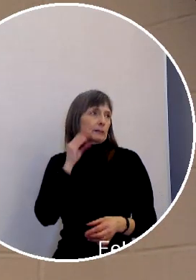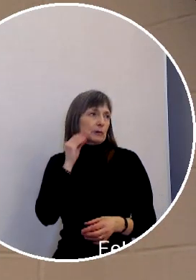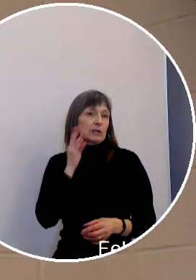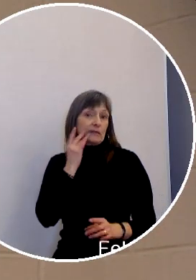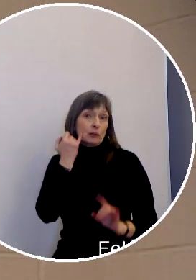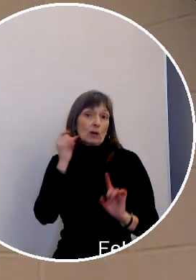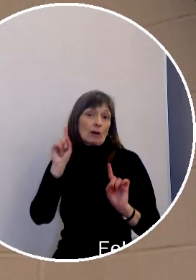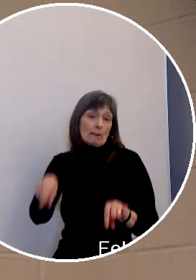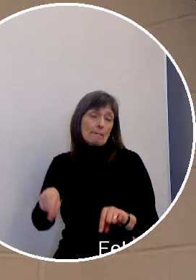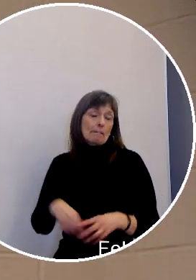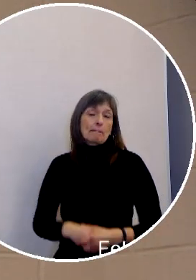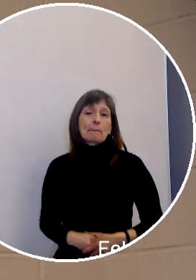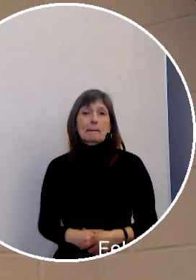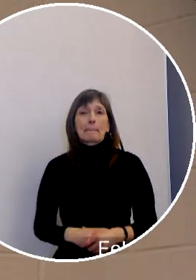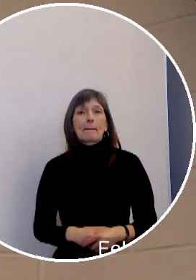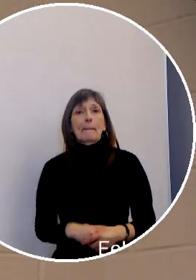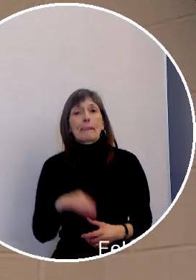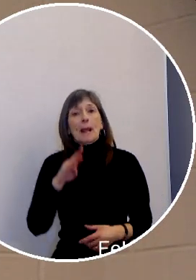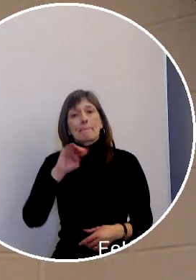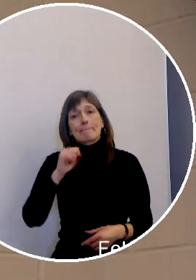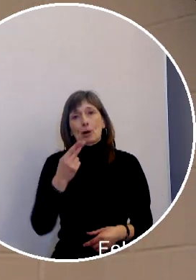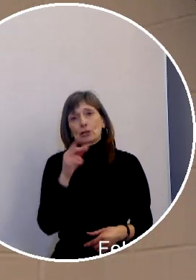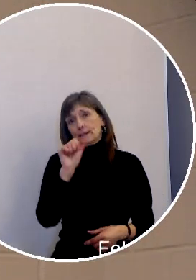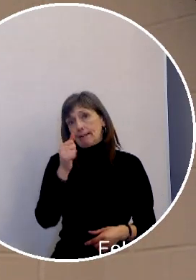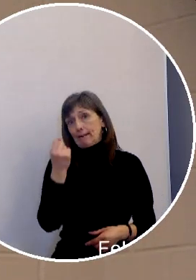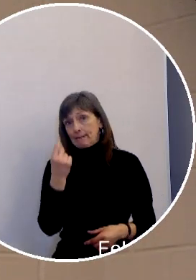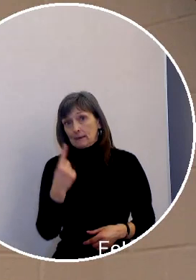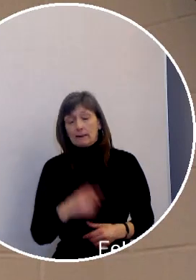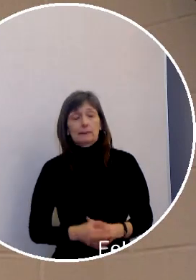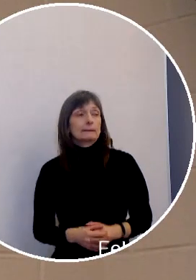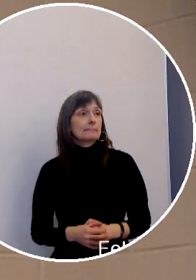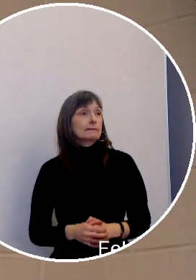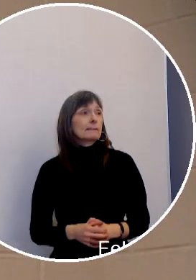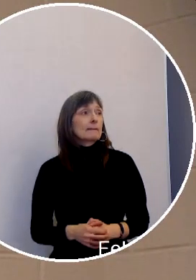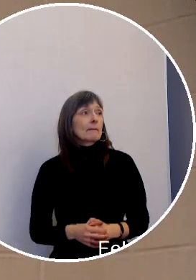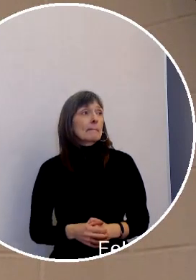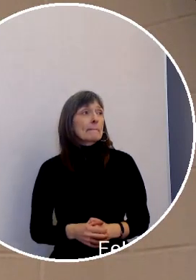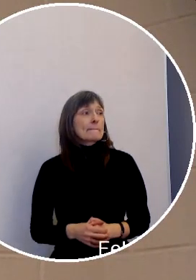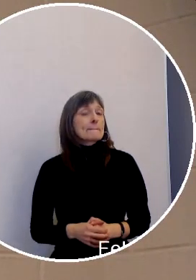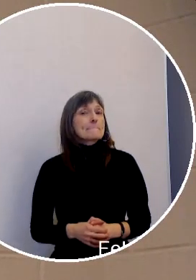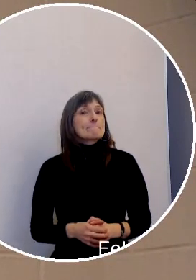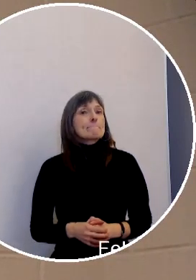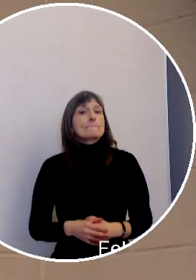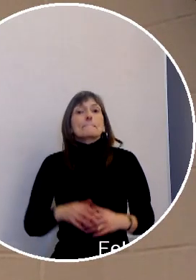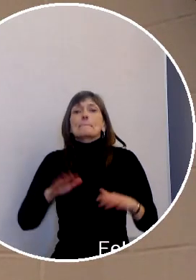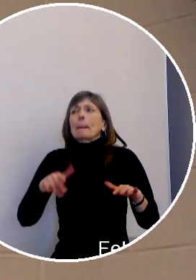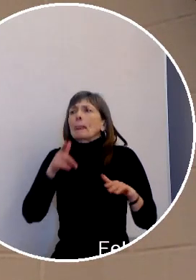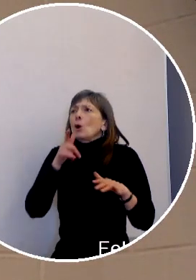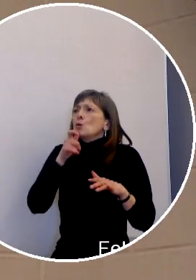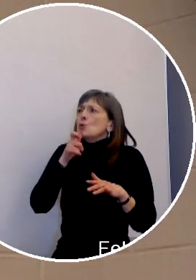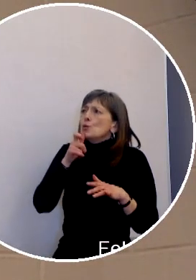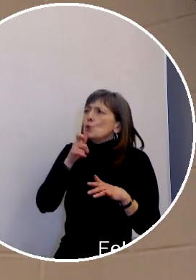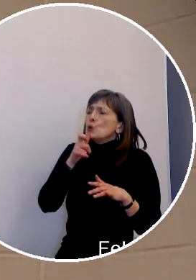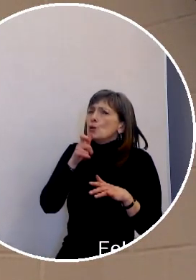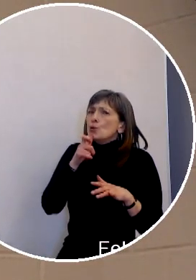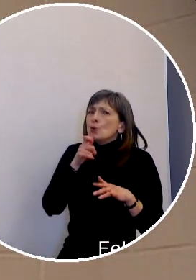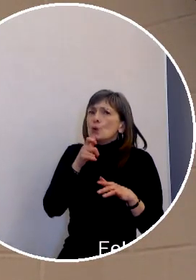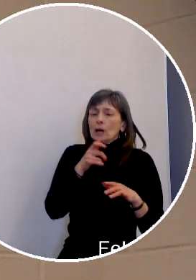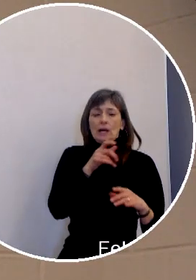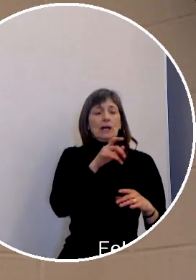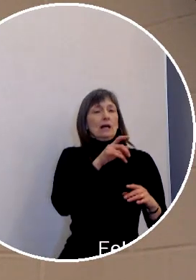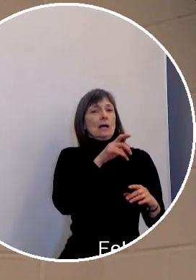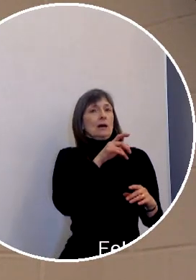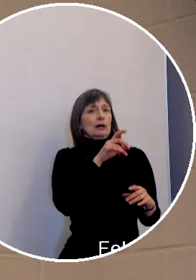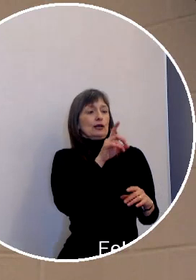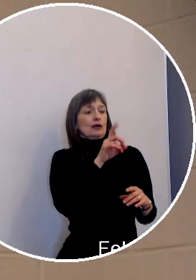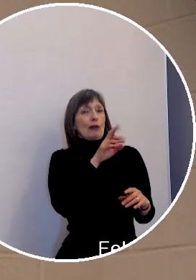to participate in that on March 10th and 11th. We haven't finalized exactly who is accompanying Dr. Fullen, but